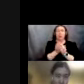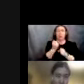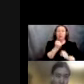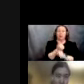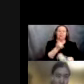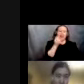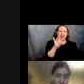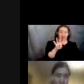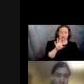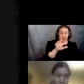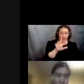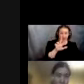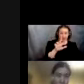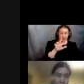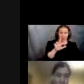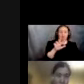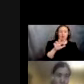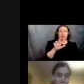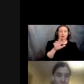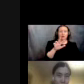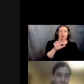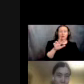1843. And,